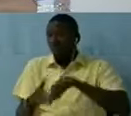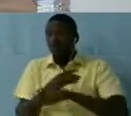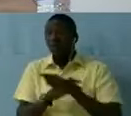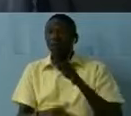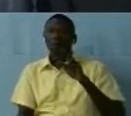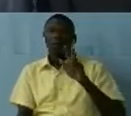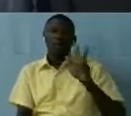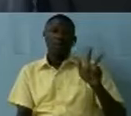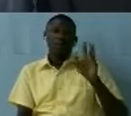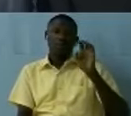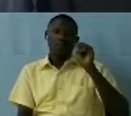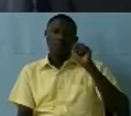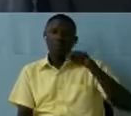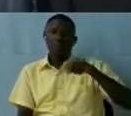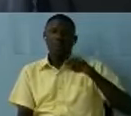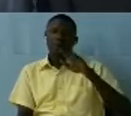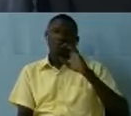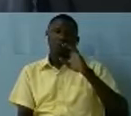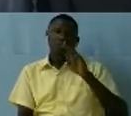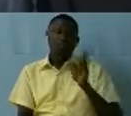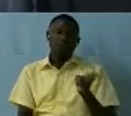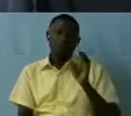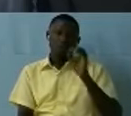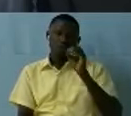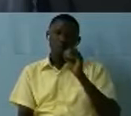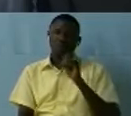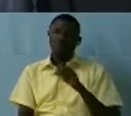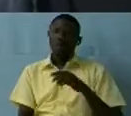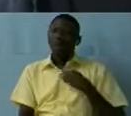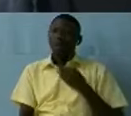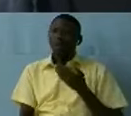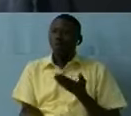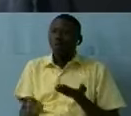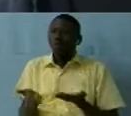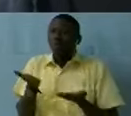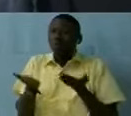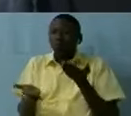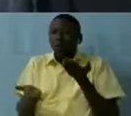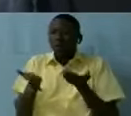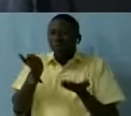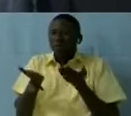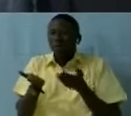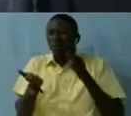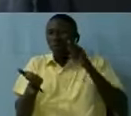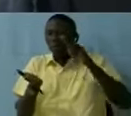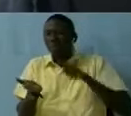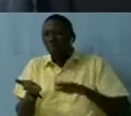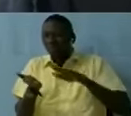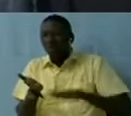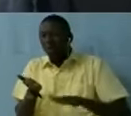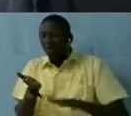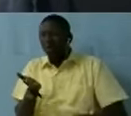nakulia atatolo fo ajita fo 24 kilo. My weight went down up to